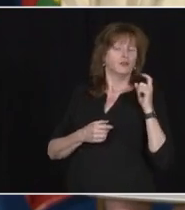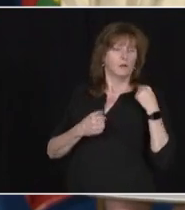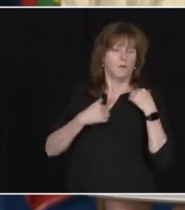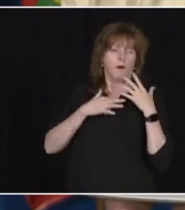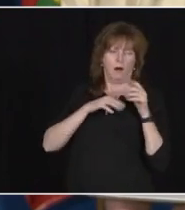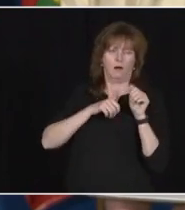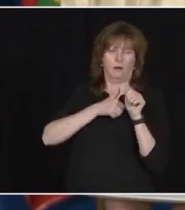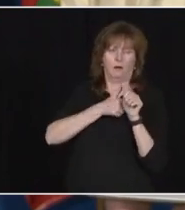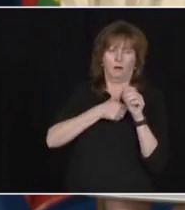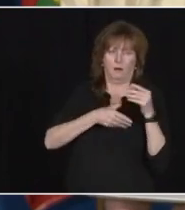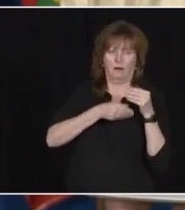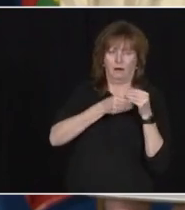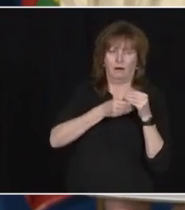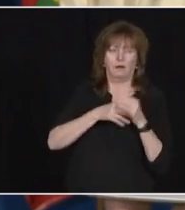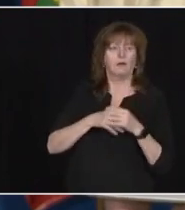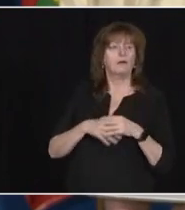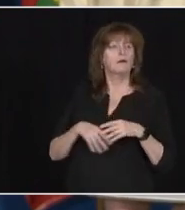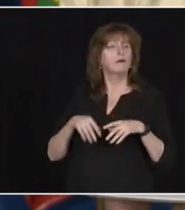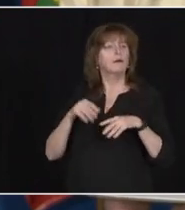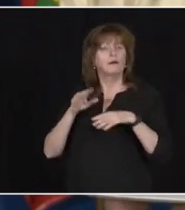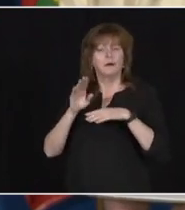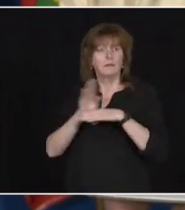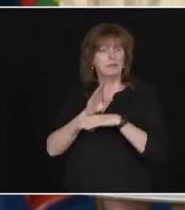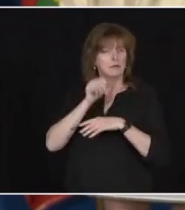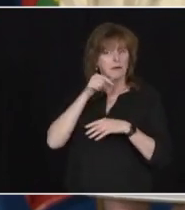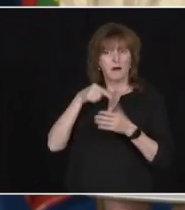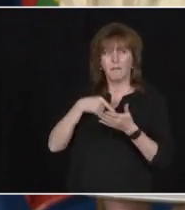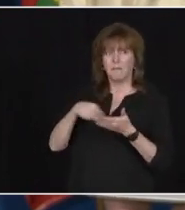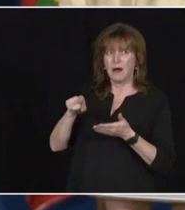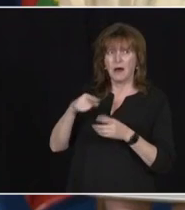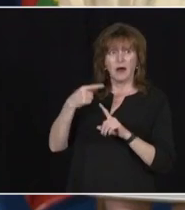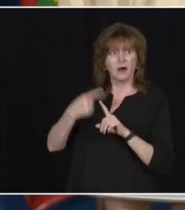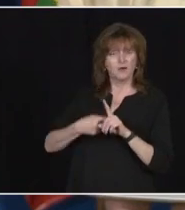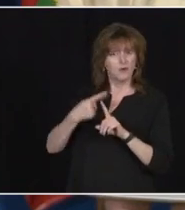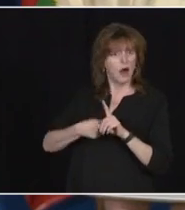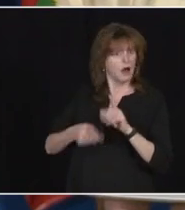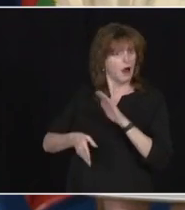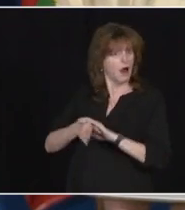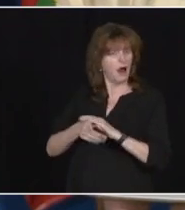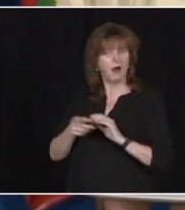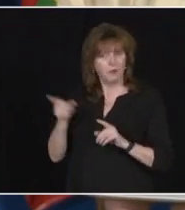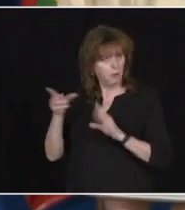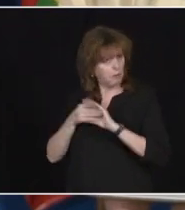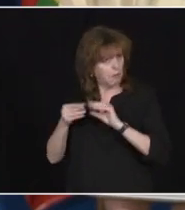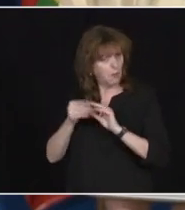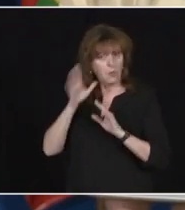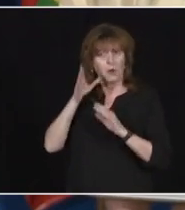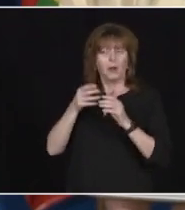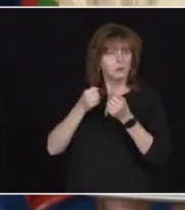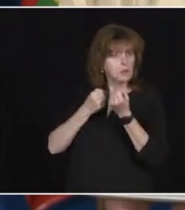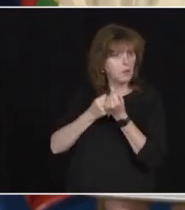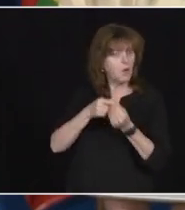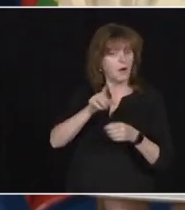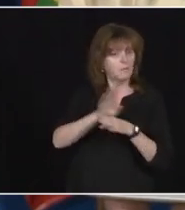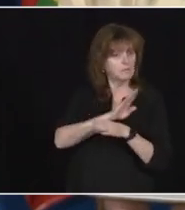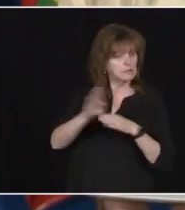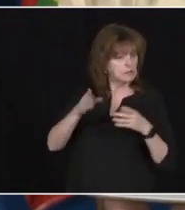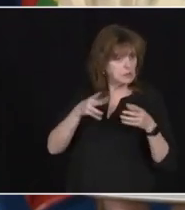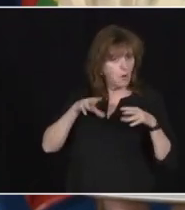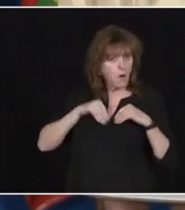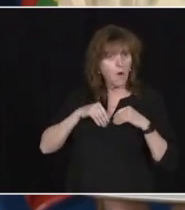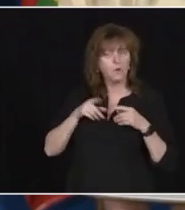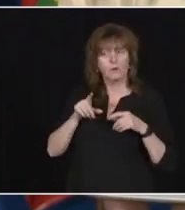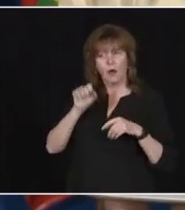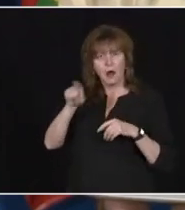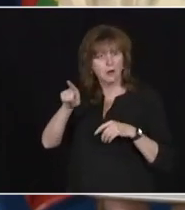you say that you're on the side of tenants and you're asking landlords to be flexible. I know Minister Phillips has said in the past, let's just wait